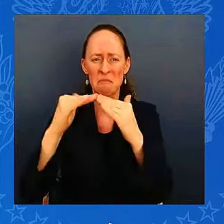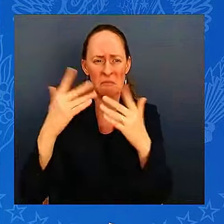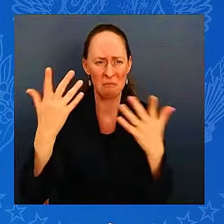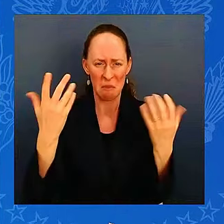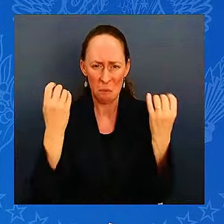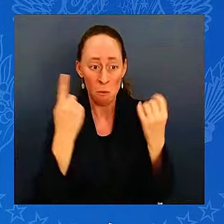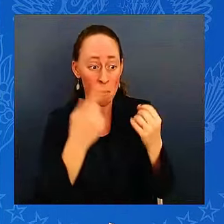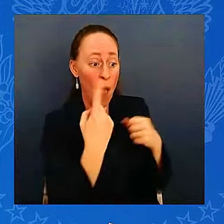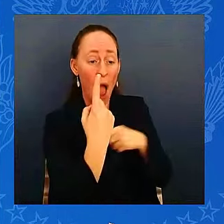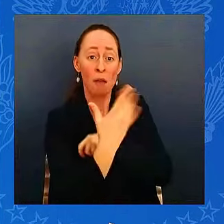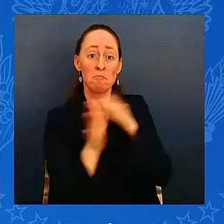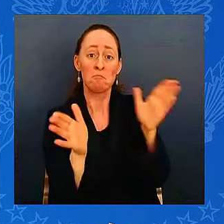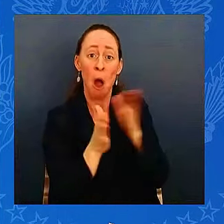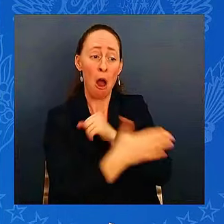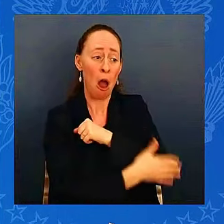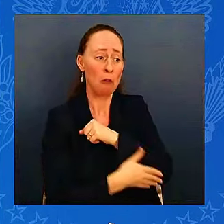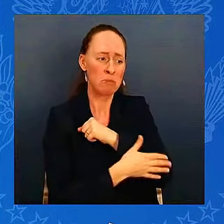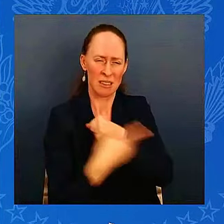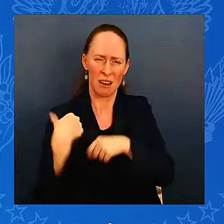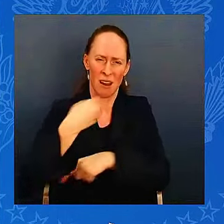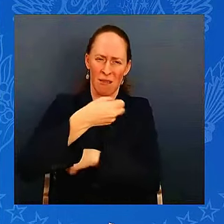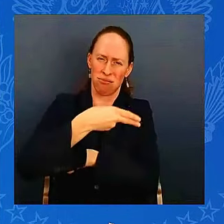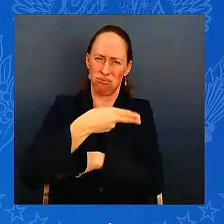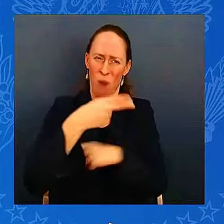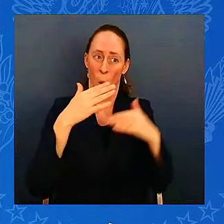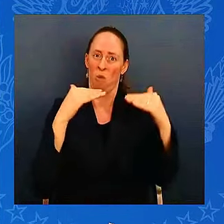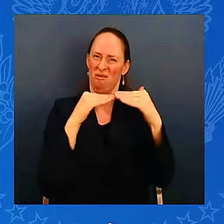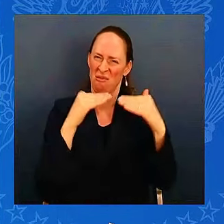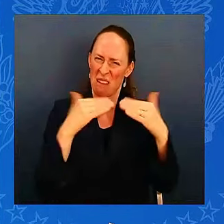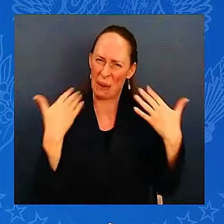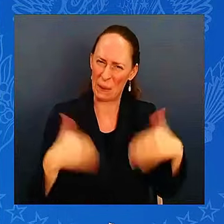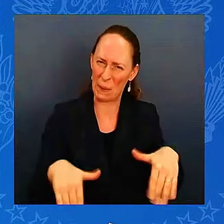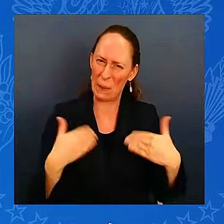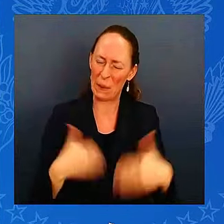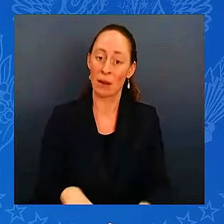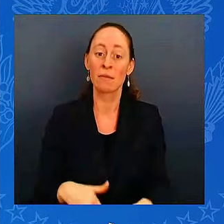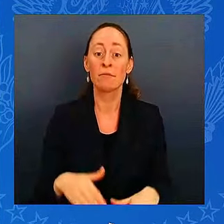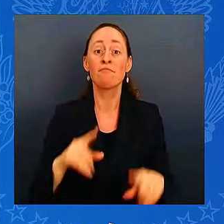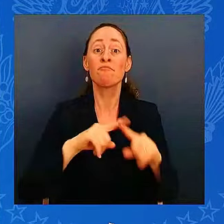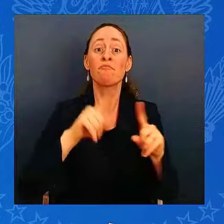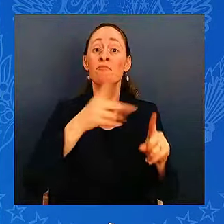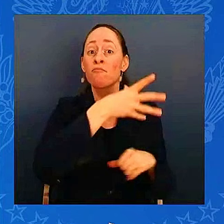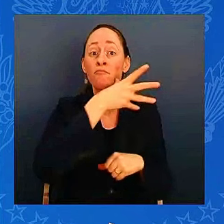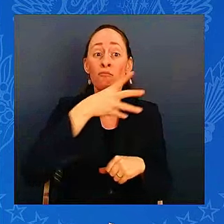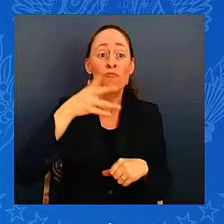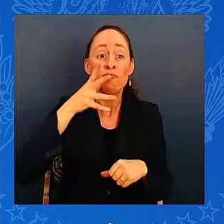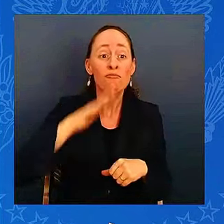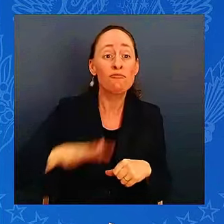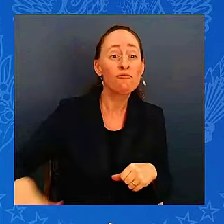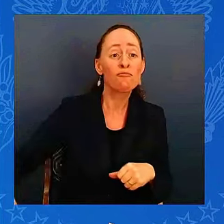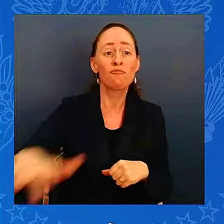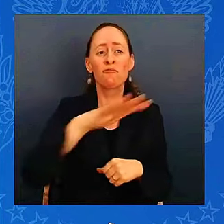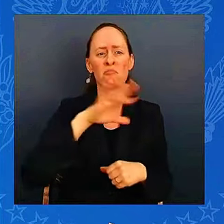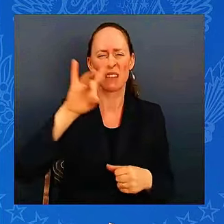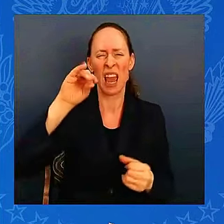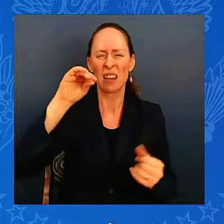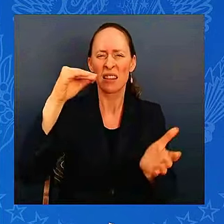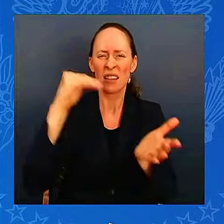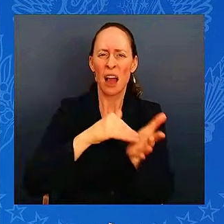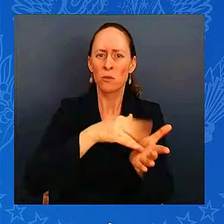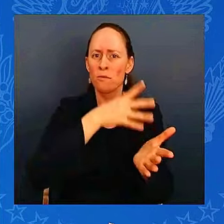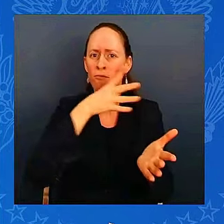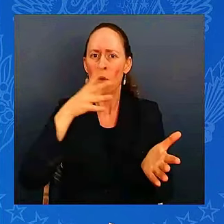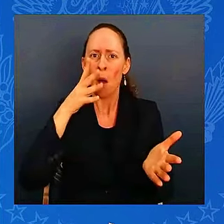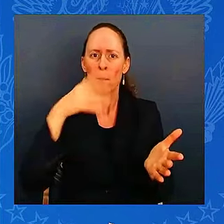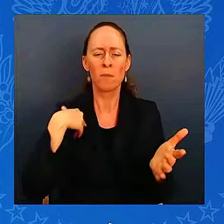America. 80,000 farms across America are implementing climate-smart agriculture, cover crops,